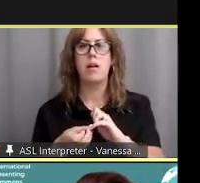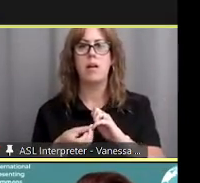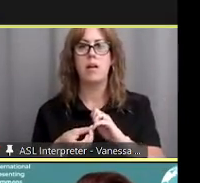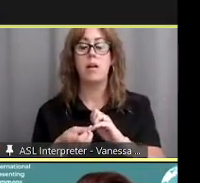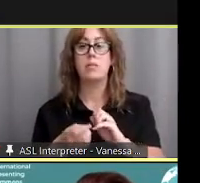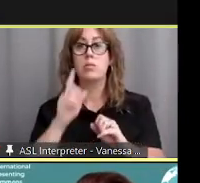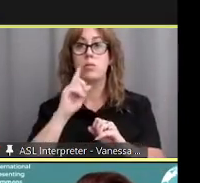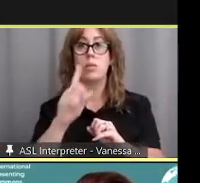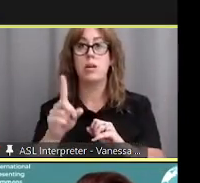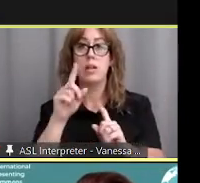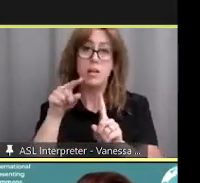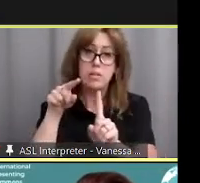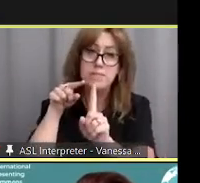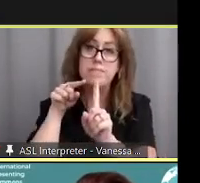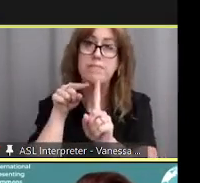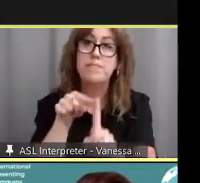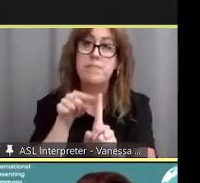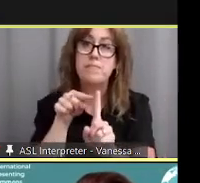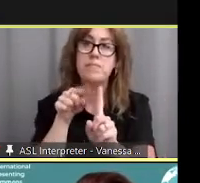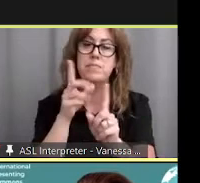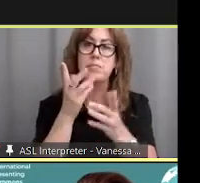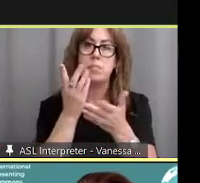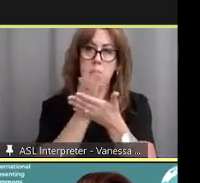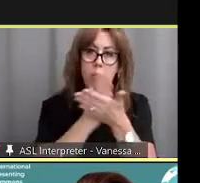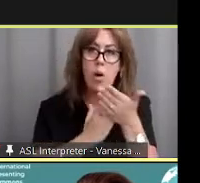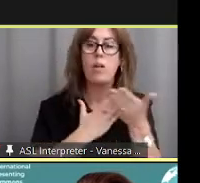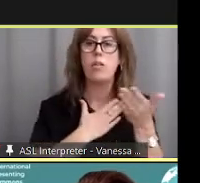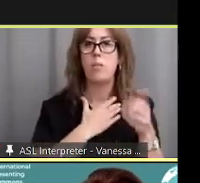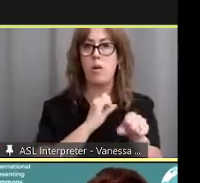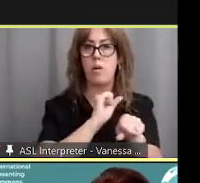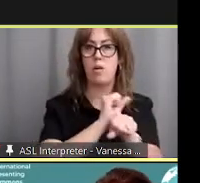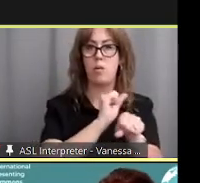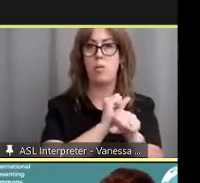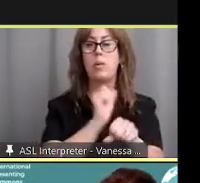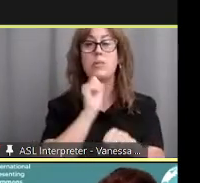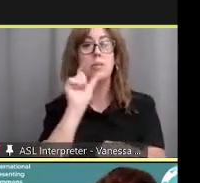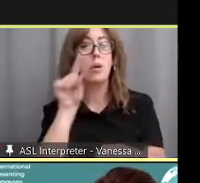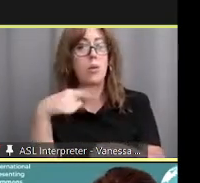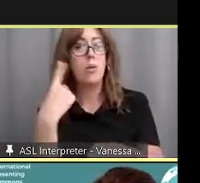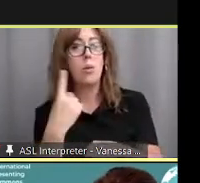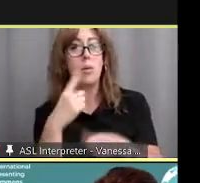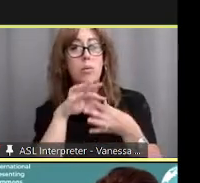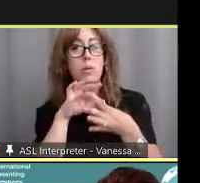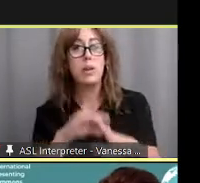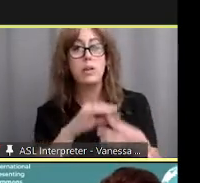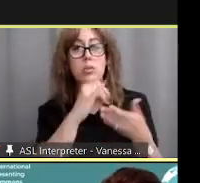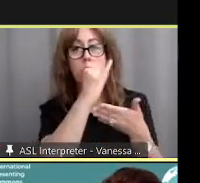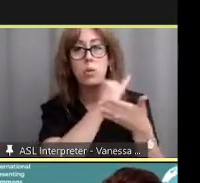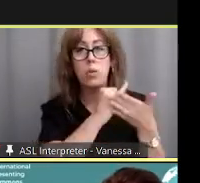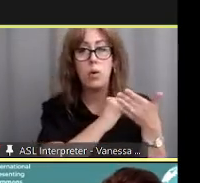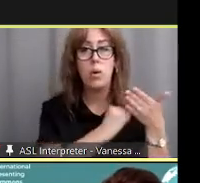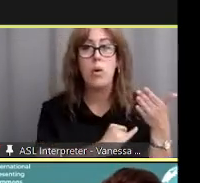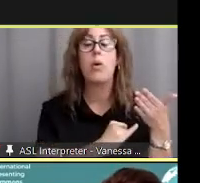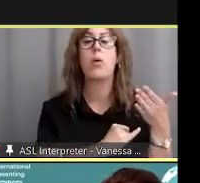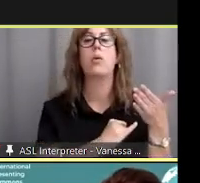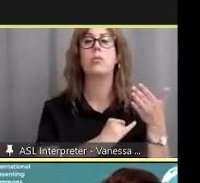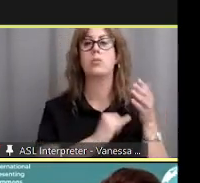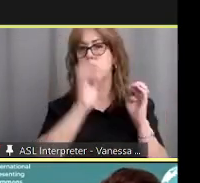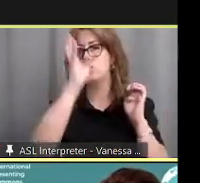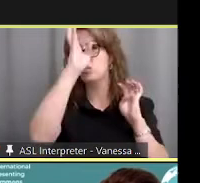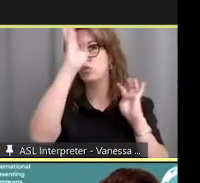my work, but not only as an artistic tool, to generate material,